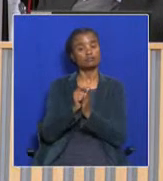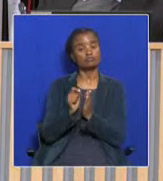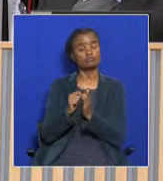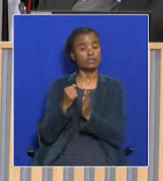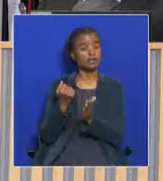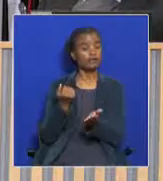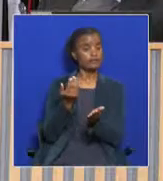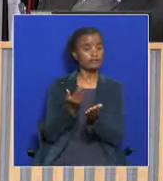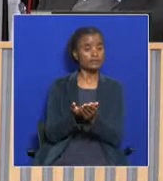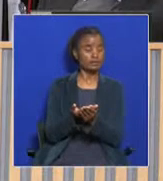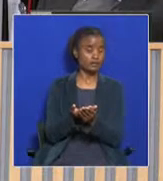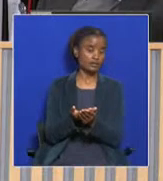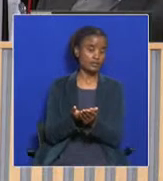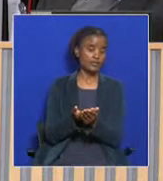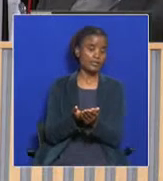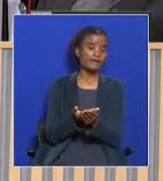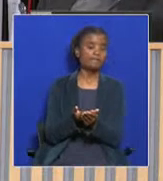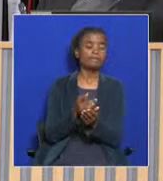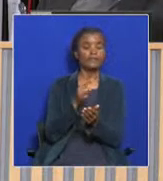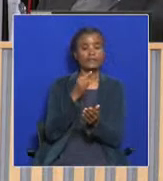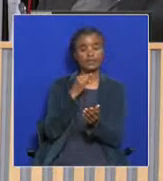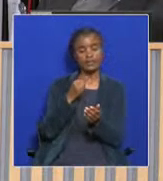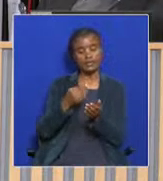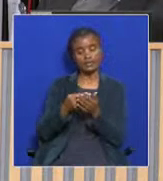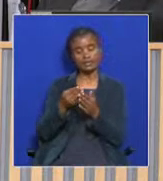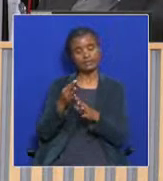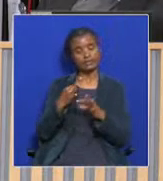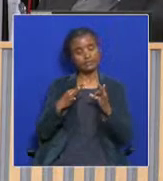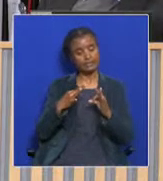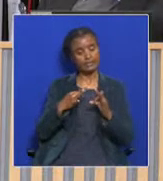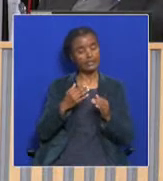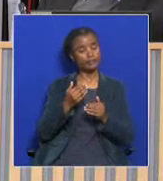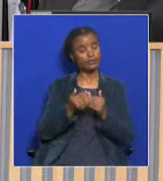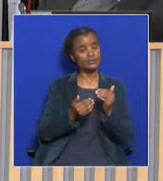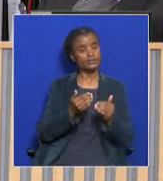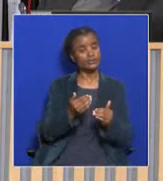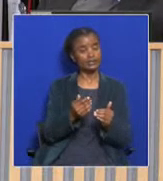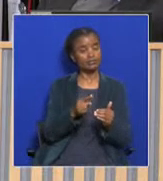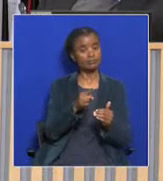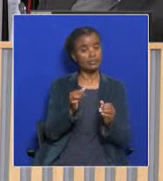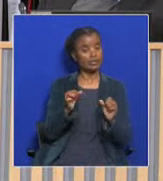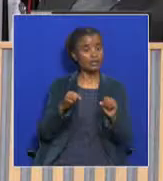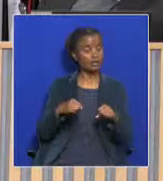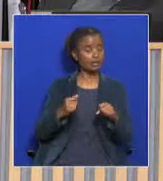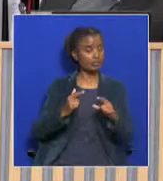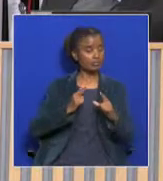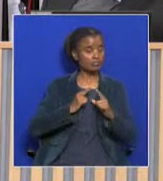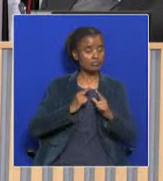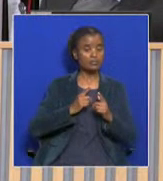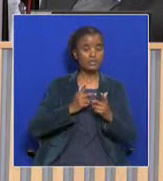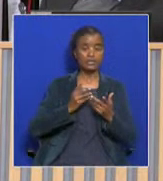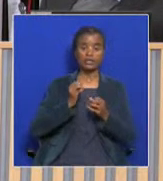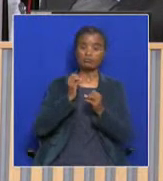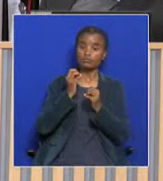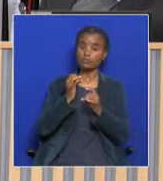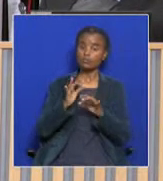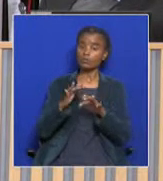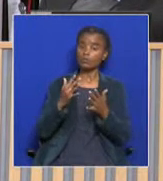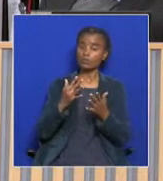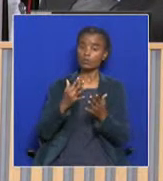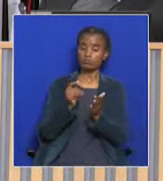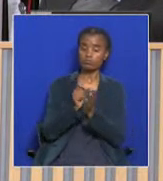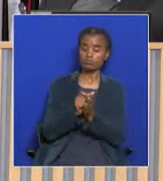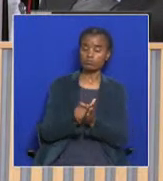where that procedure is contained, that allows you, whether it's oral, verbal, practice, you tell us, and then you